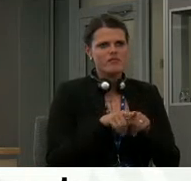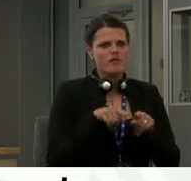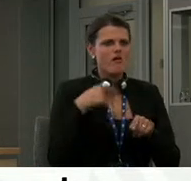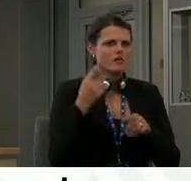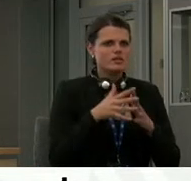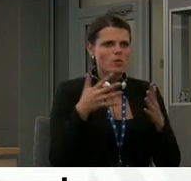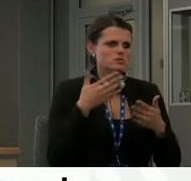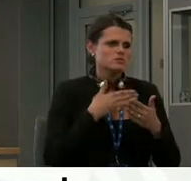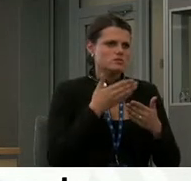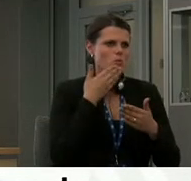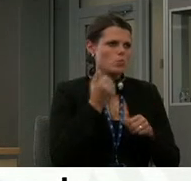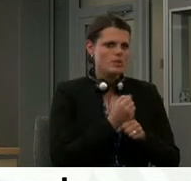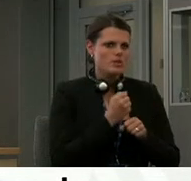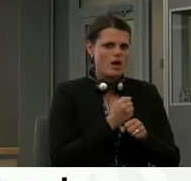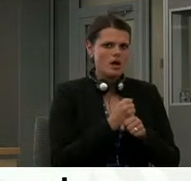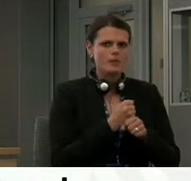them.